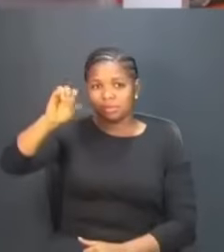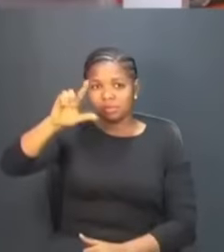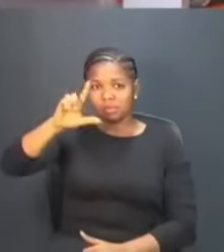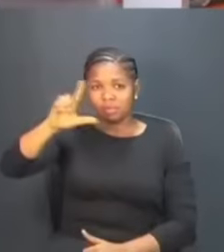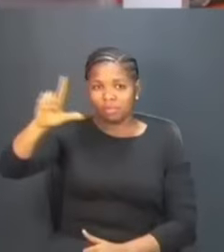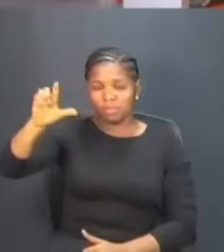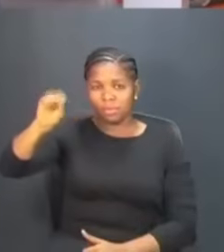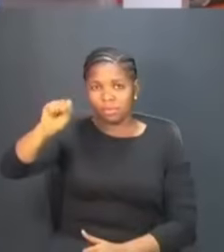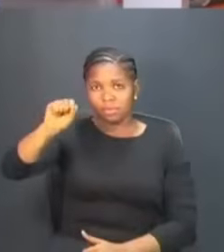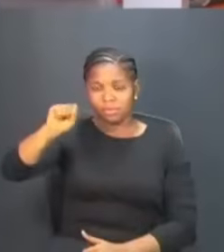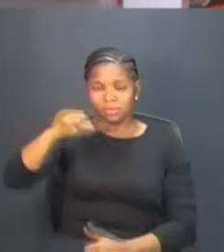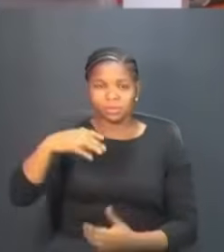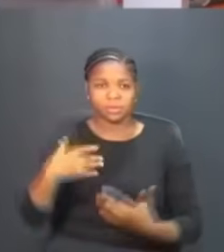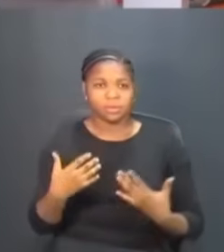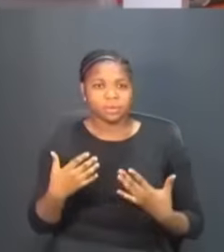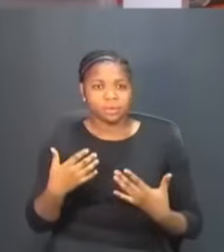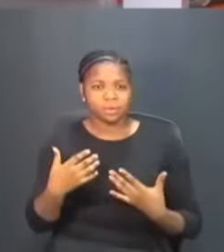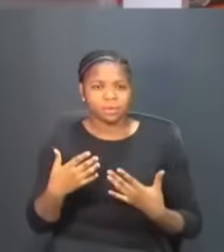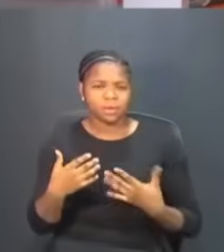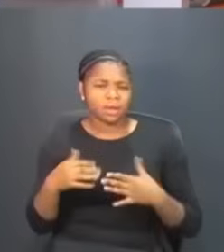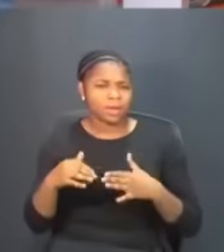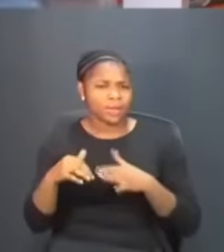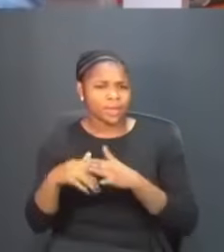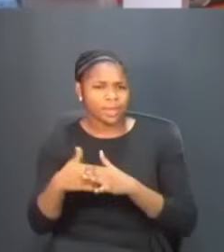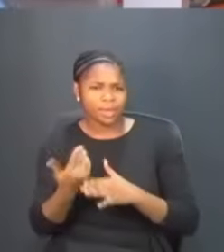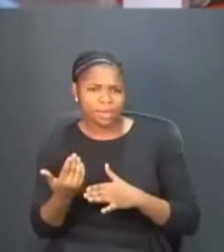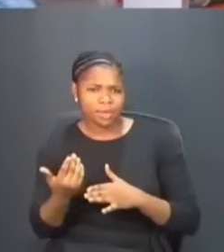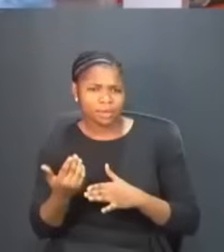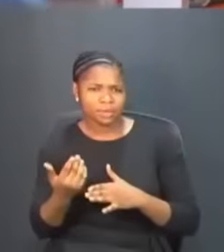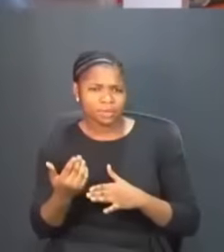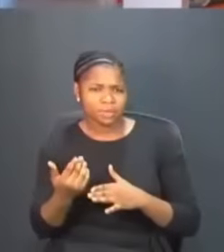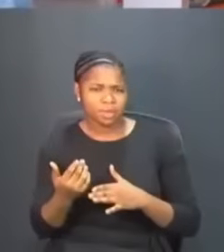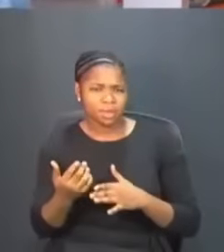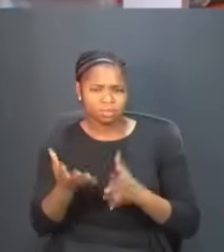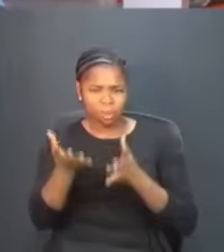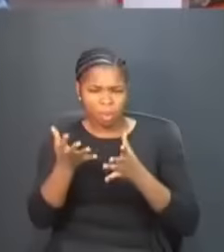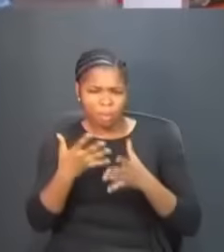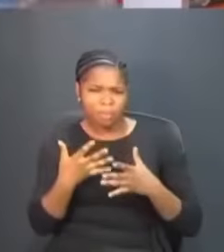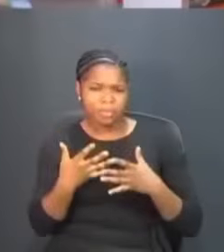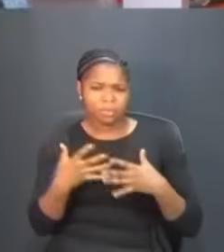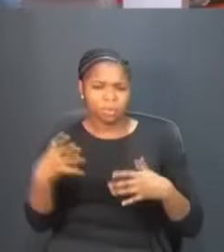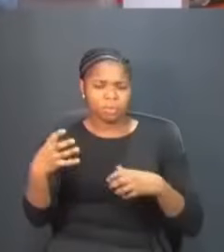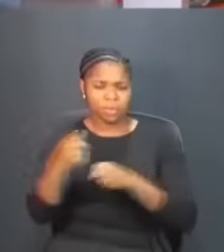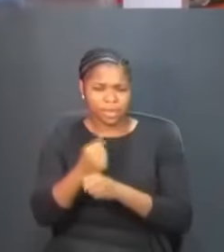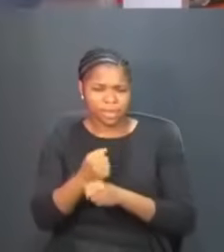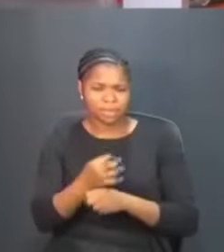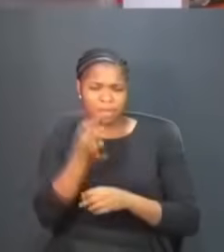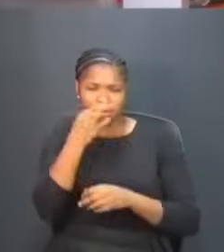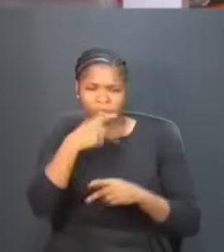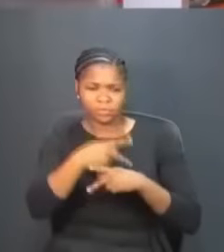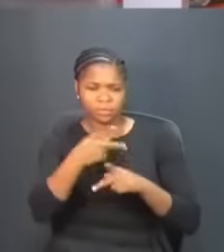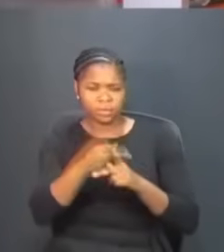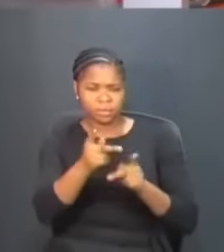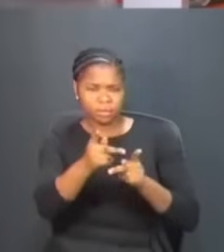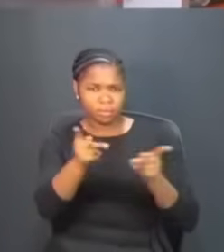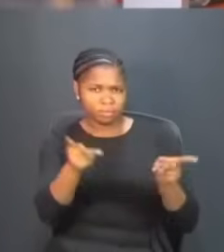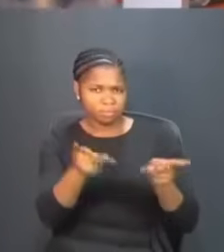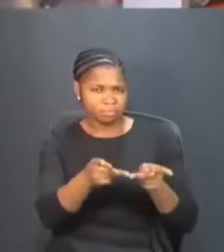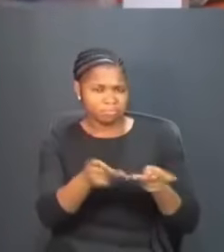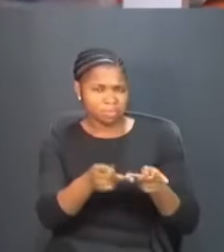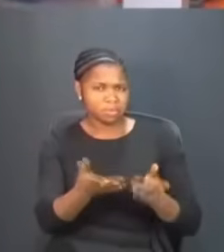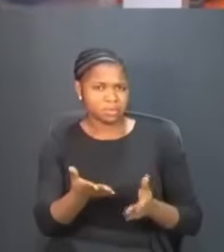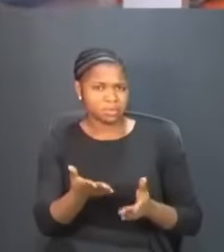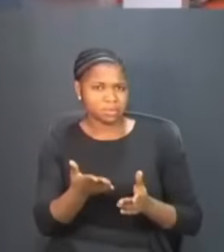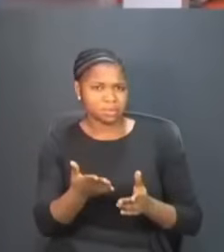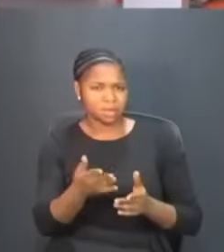Two, to get food buffer for food security in terms of crisis. So you are saying that from then